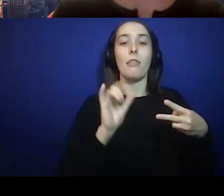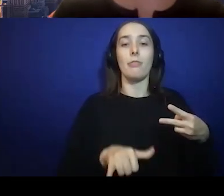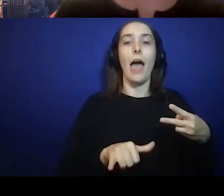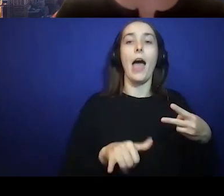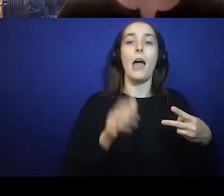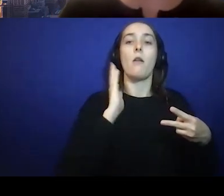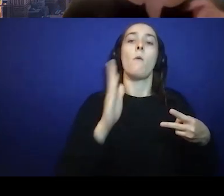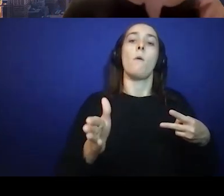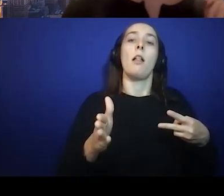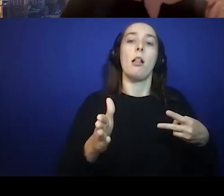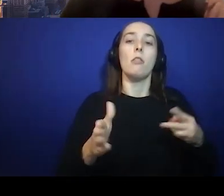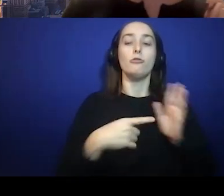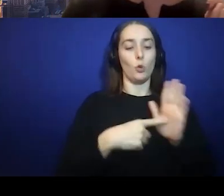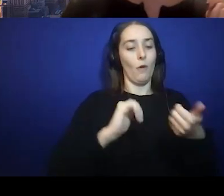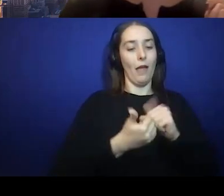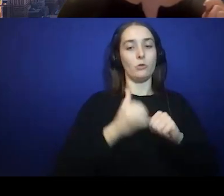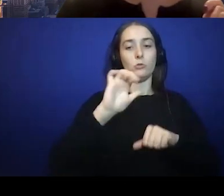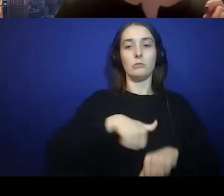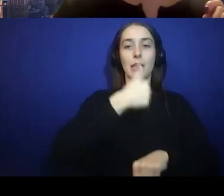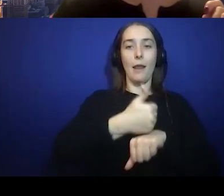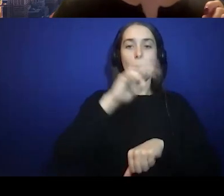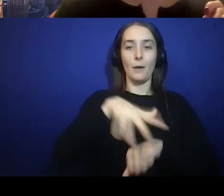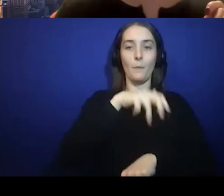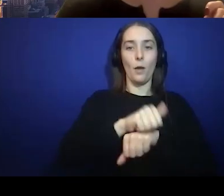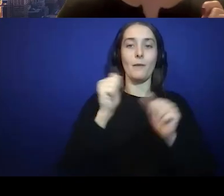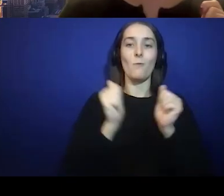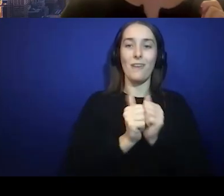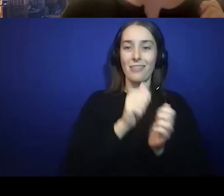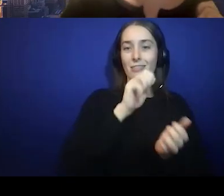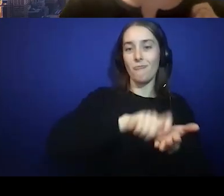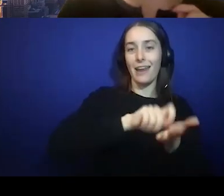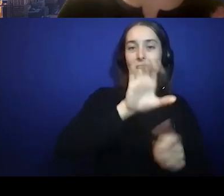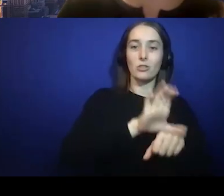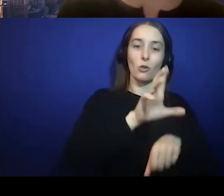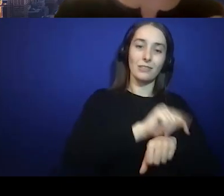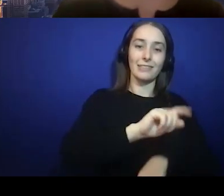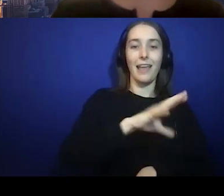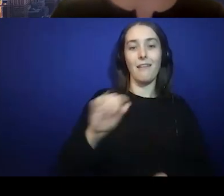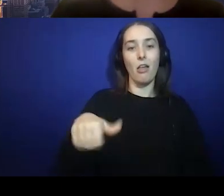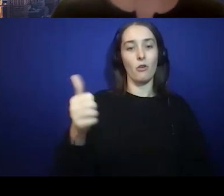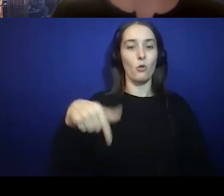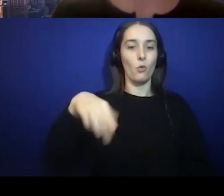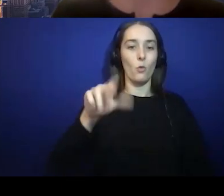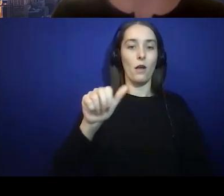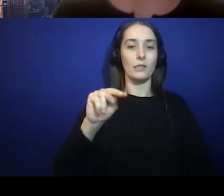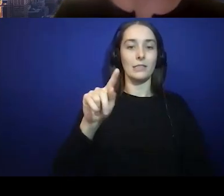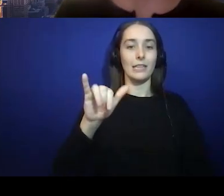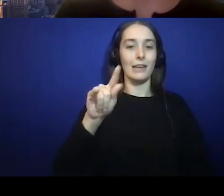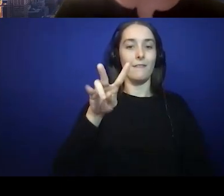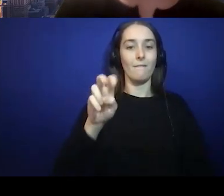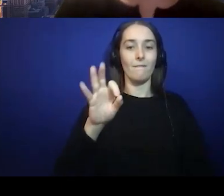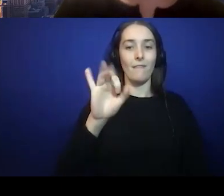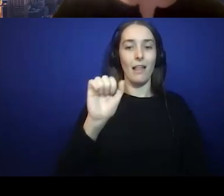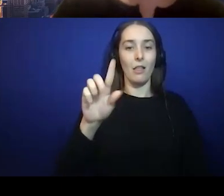appointment with the writing consultants and quantitative fellows as well. All right, and that'll take you to the WC online